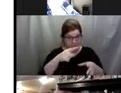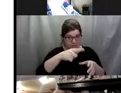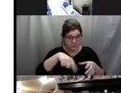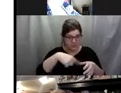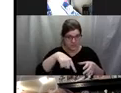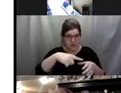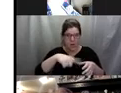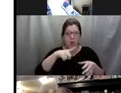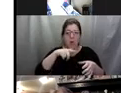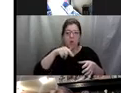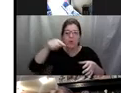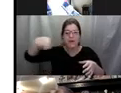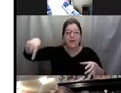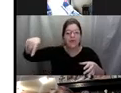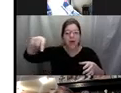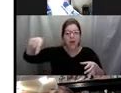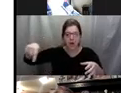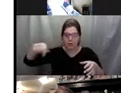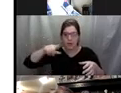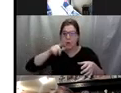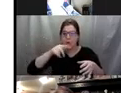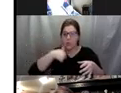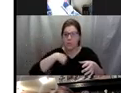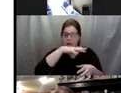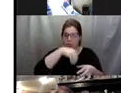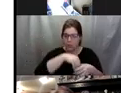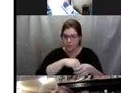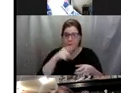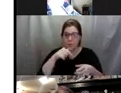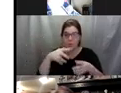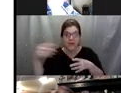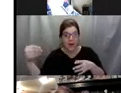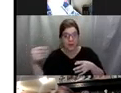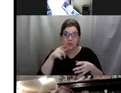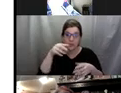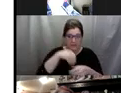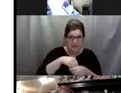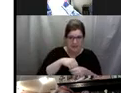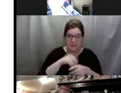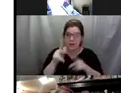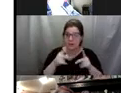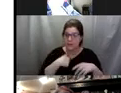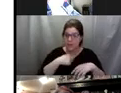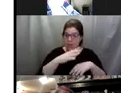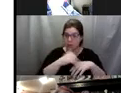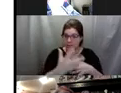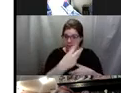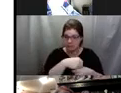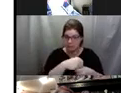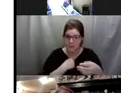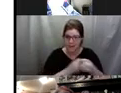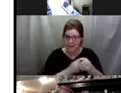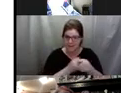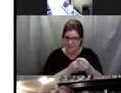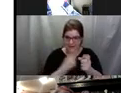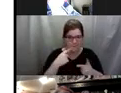unintentionally, and who is it that I'm calling in? Are the people that I'm calling in people that think